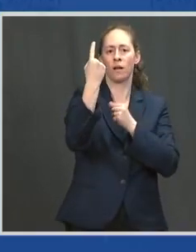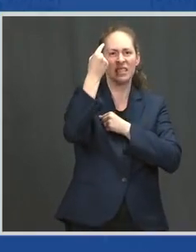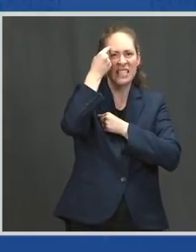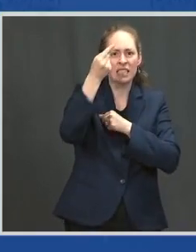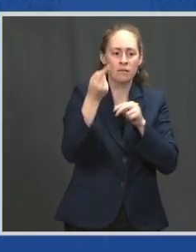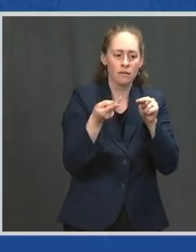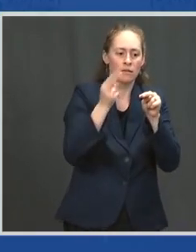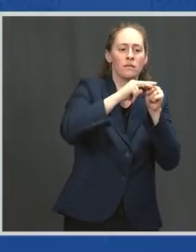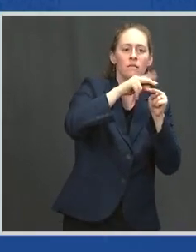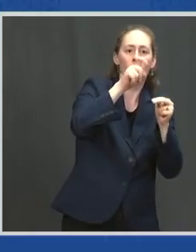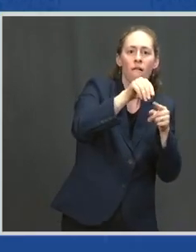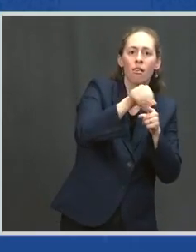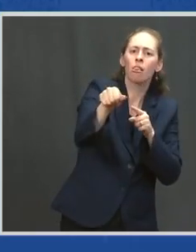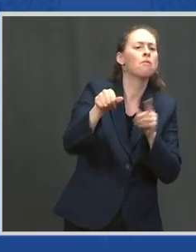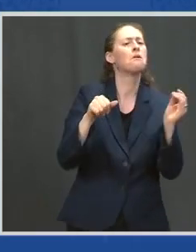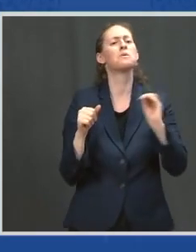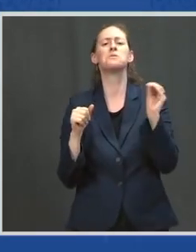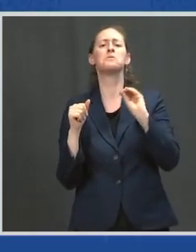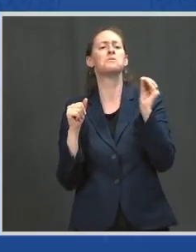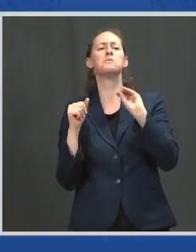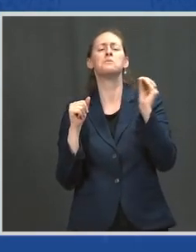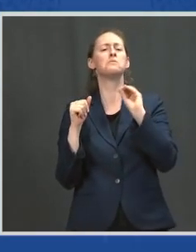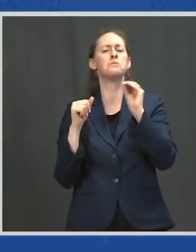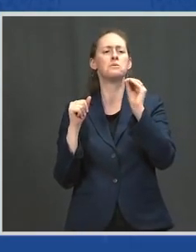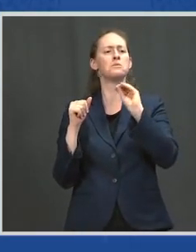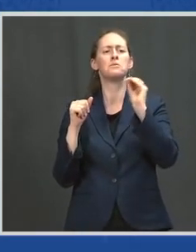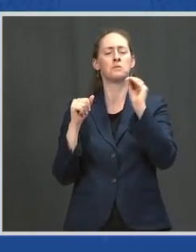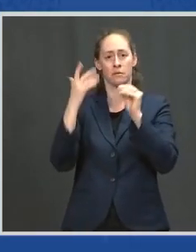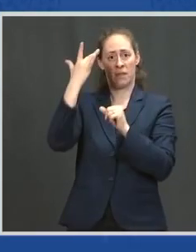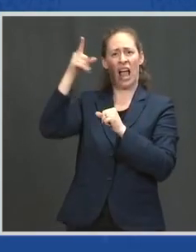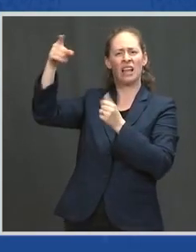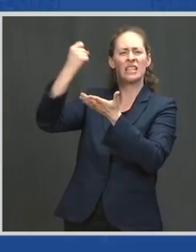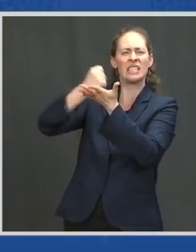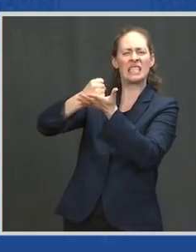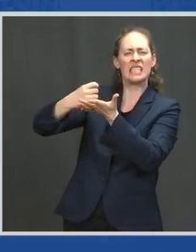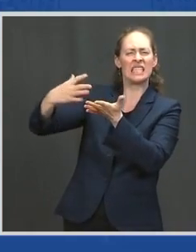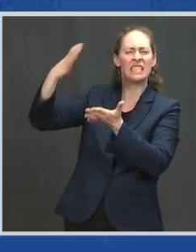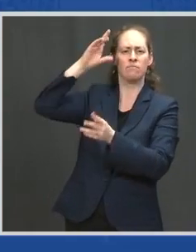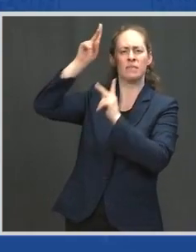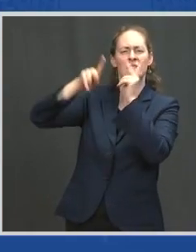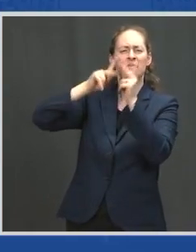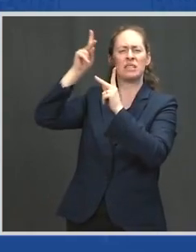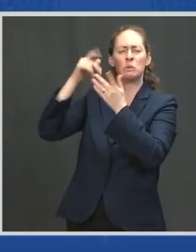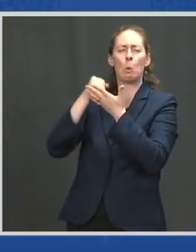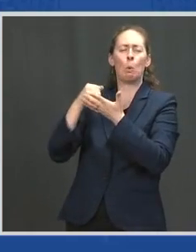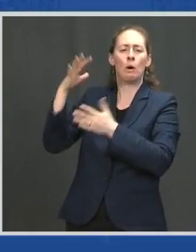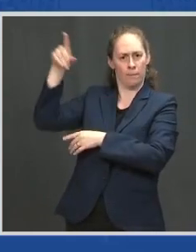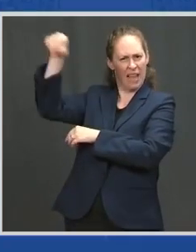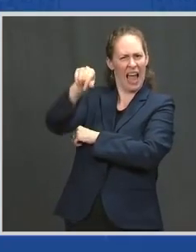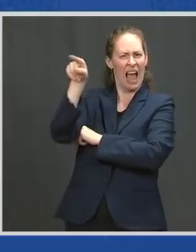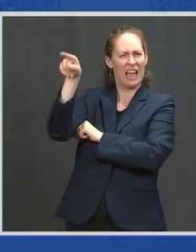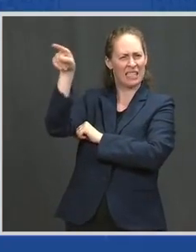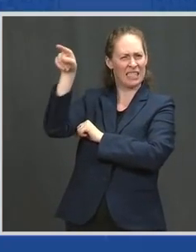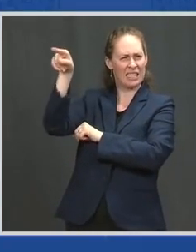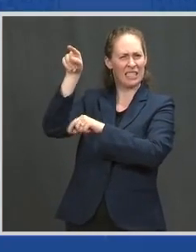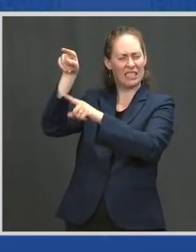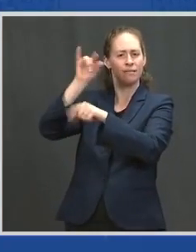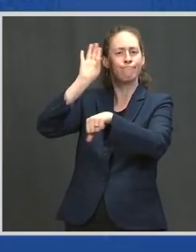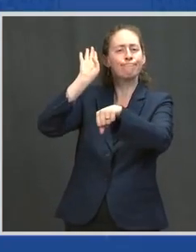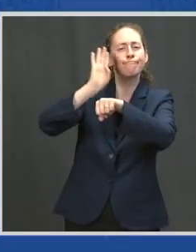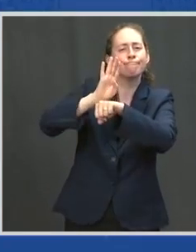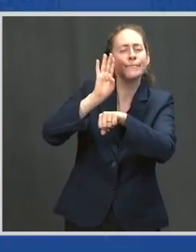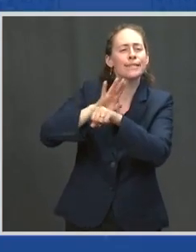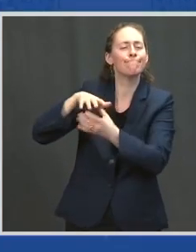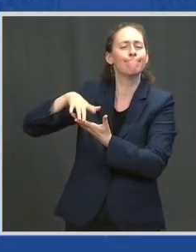fair share. I come from the corporate capital of the world. More corporations are incorporated in the state of Delaware